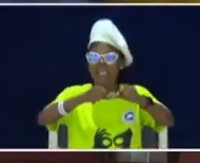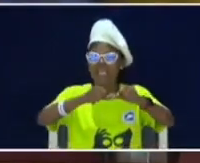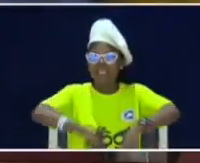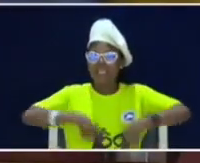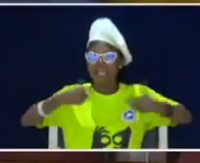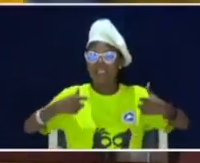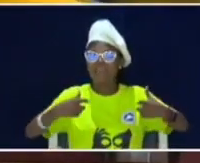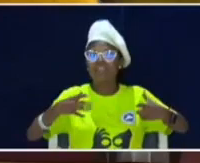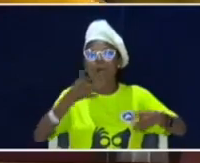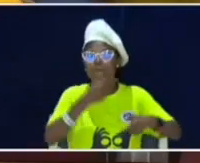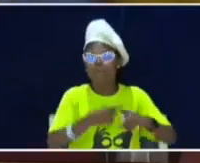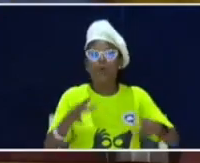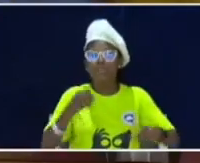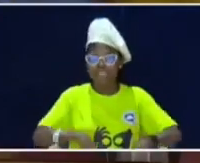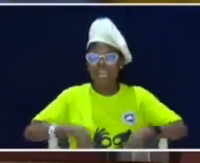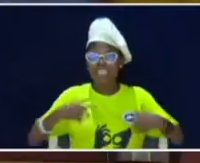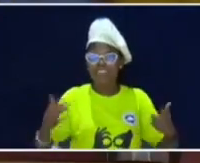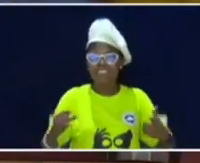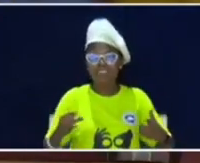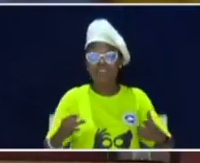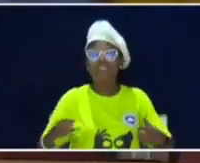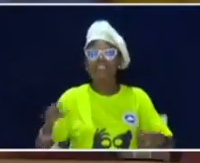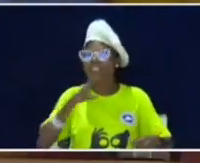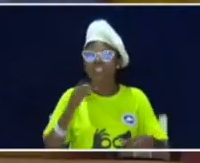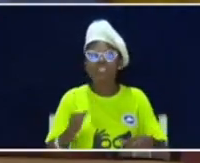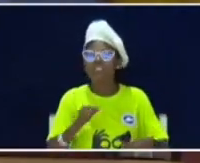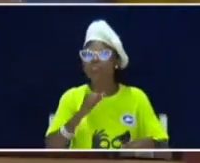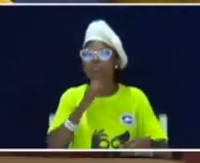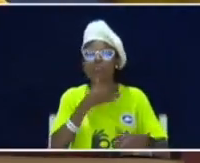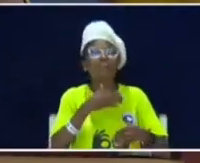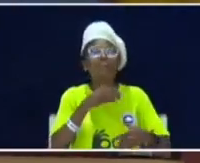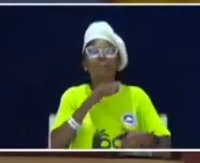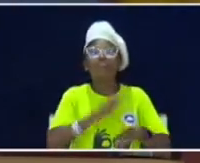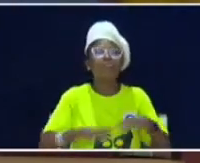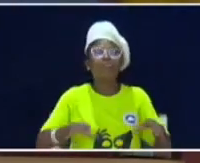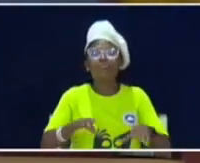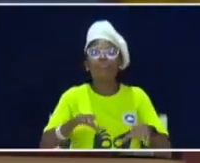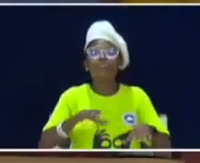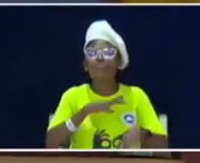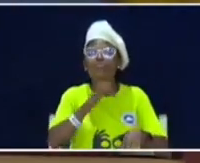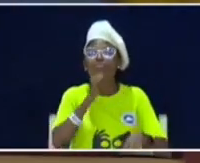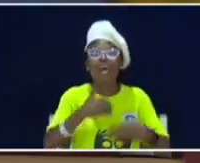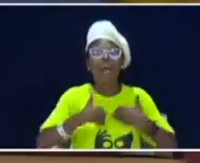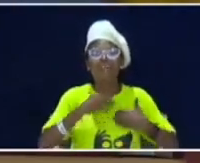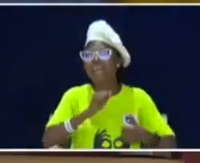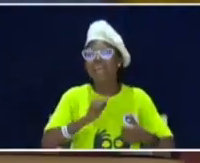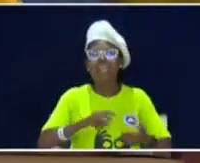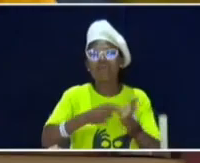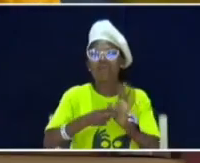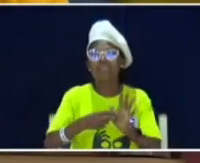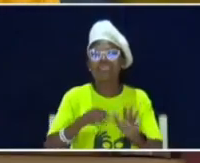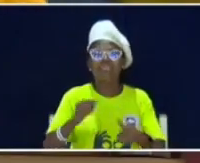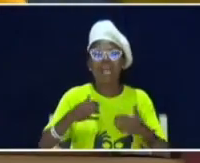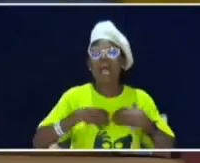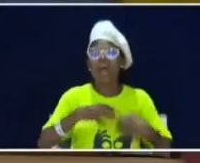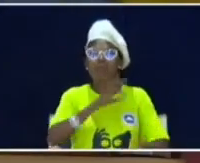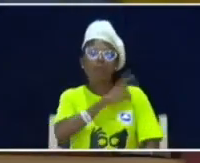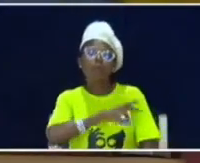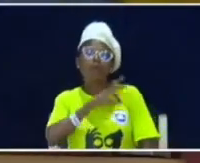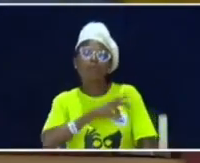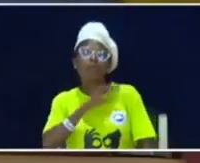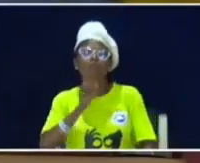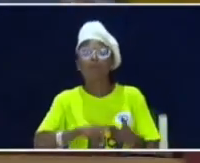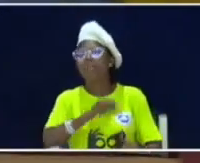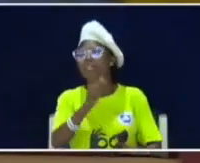their existence is meaningless. They are of no benefit to anyone in the world. This set of